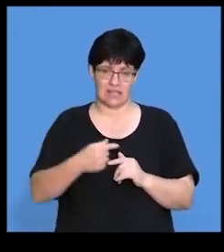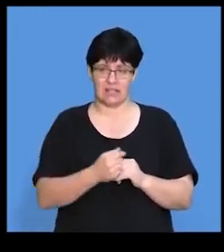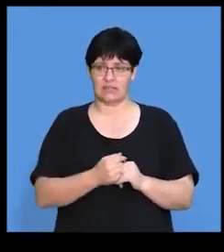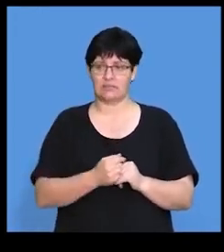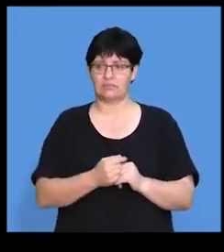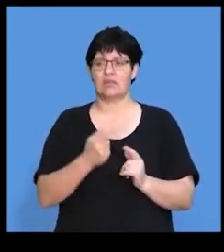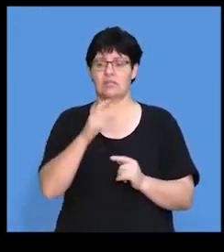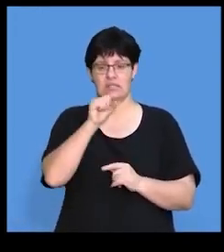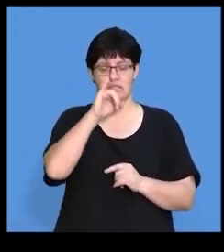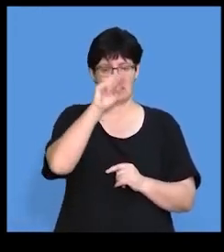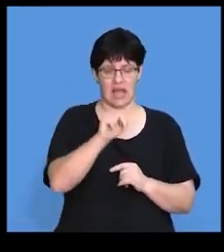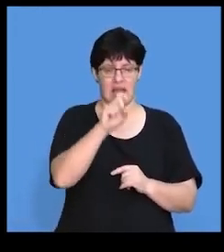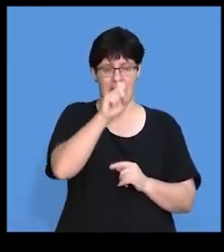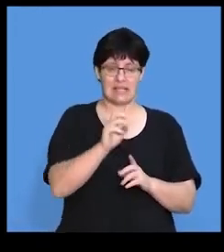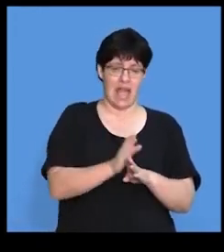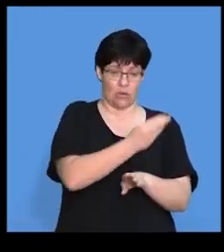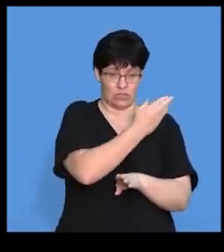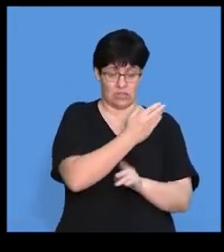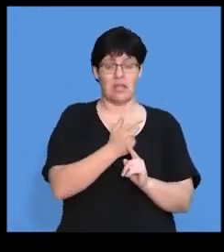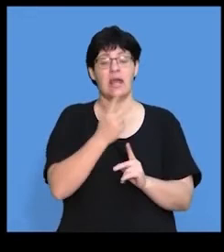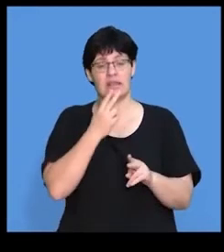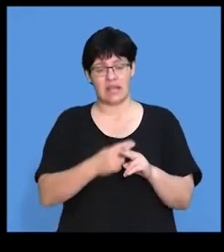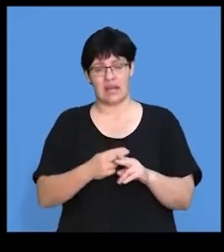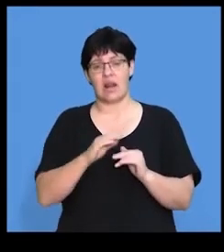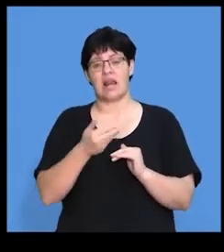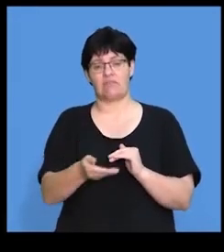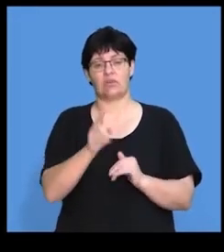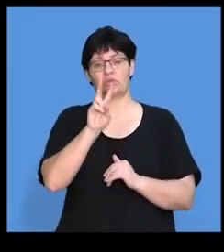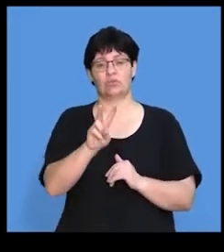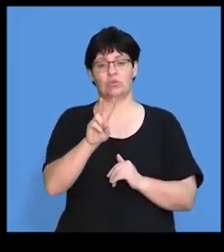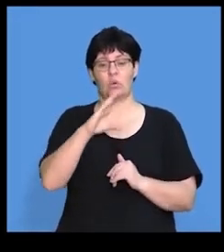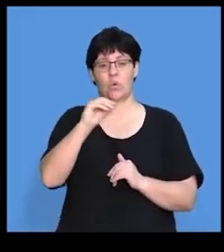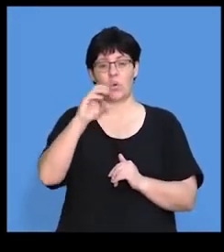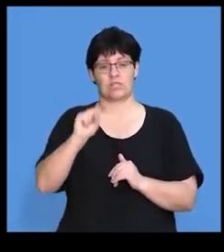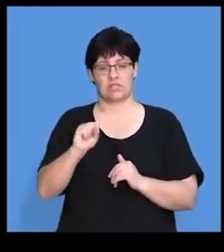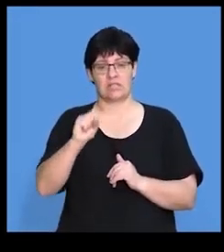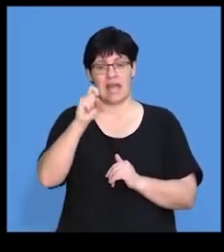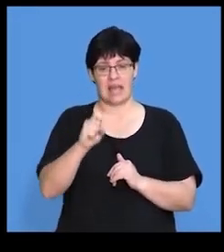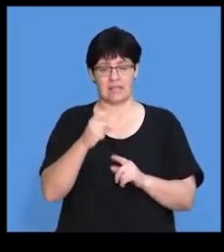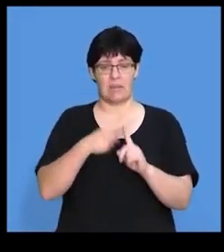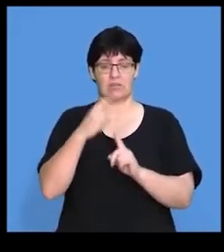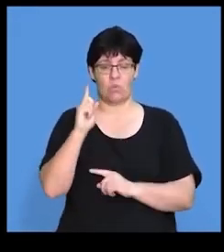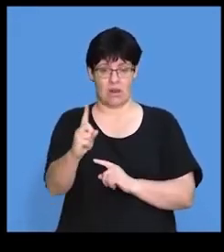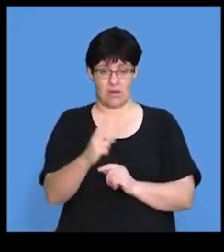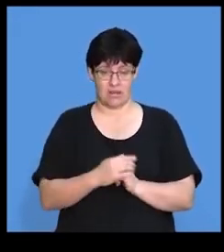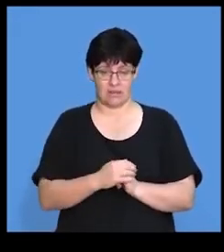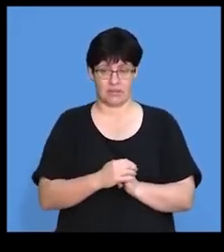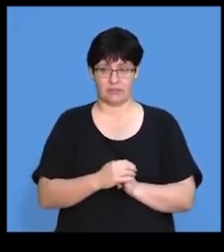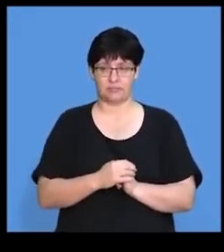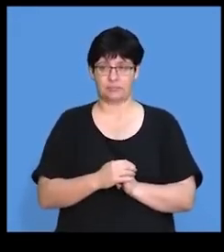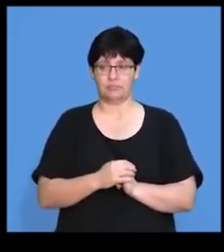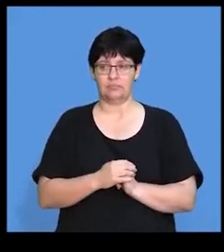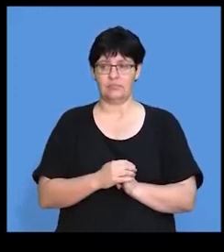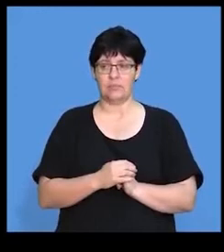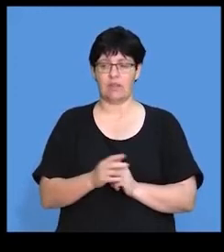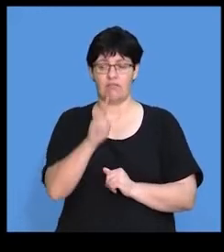going to factorize a sine x out of there, and I'm going to be left with 2 cos x plus 1. All